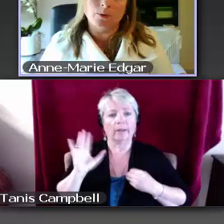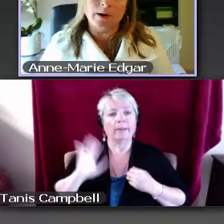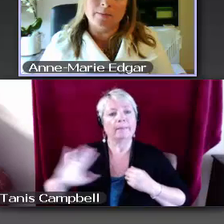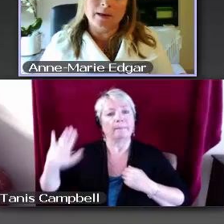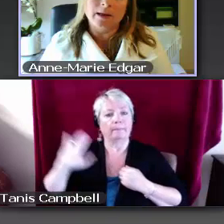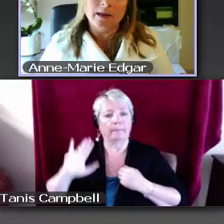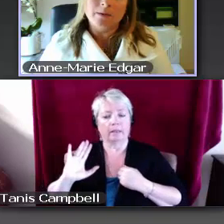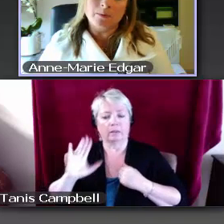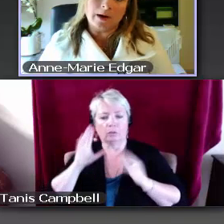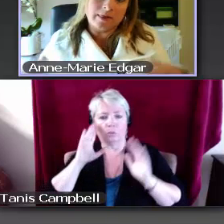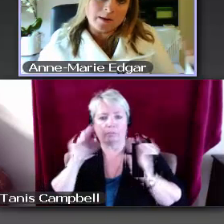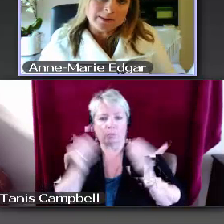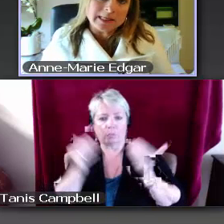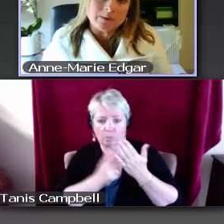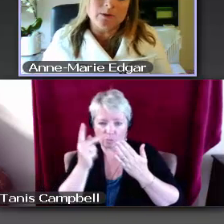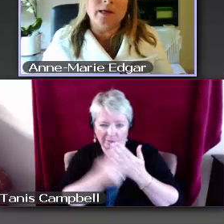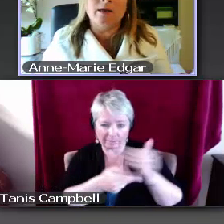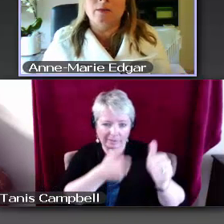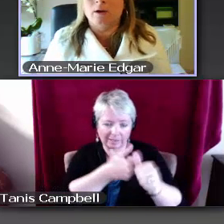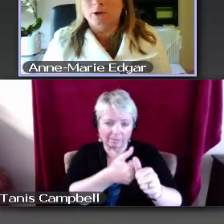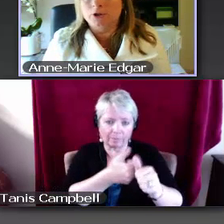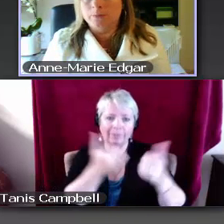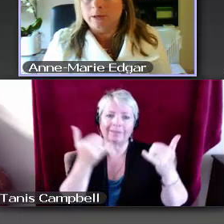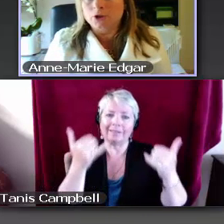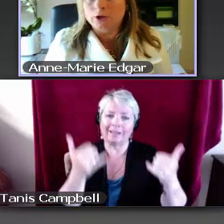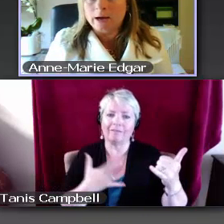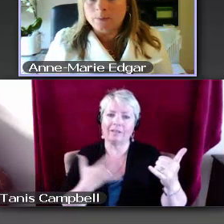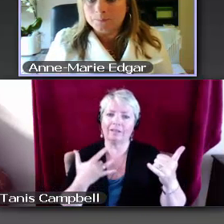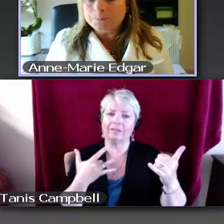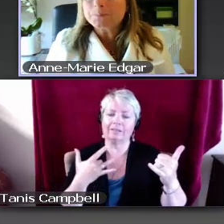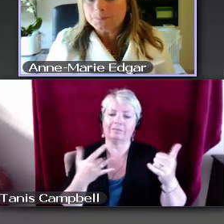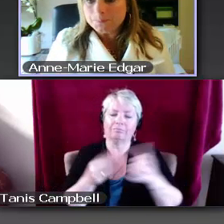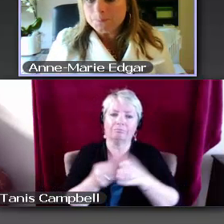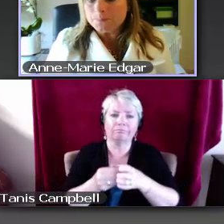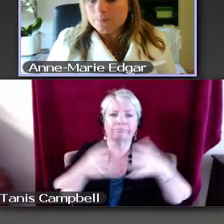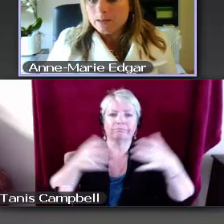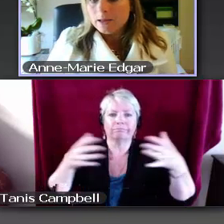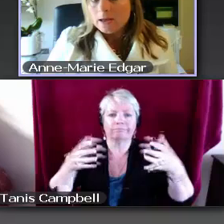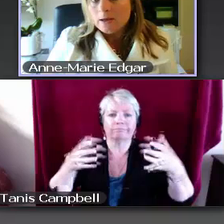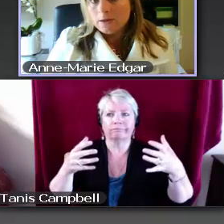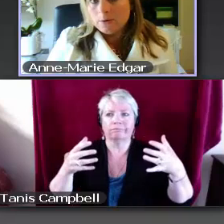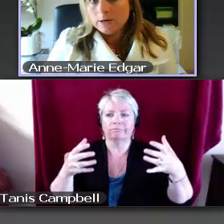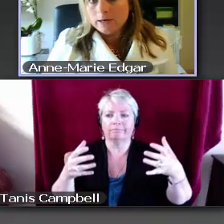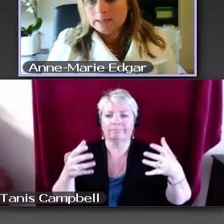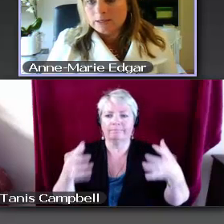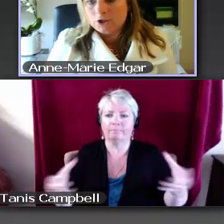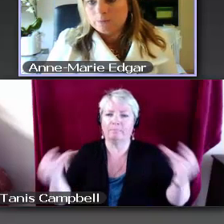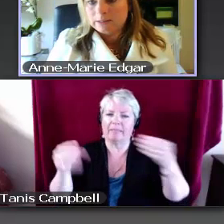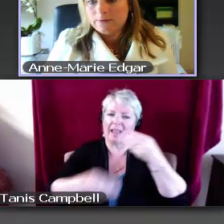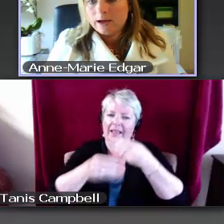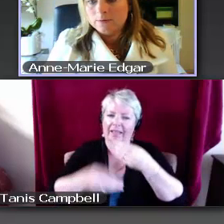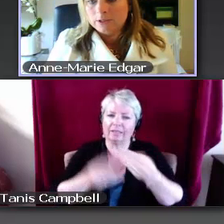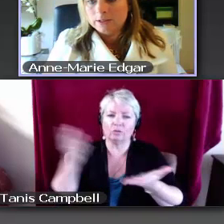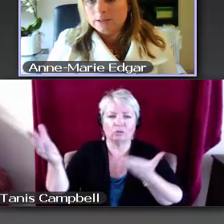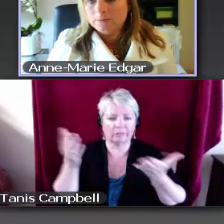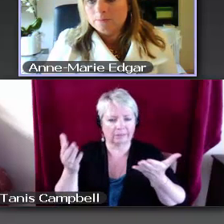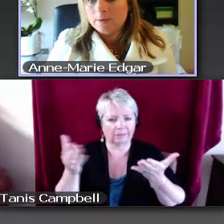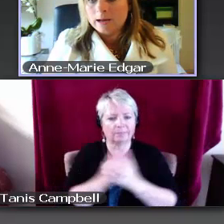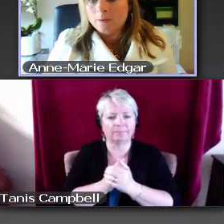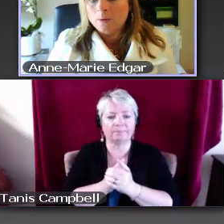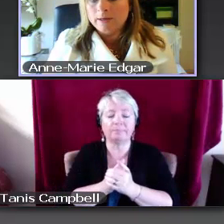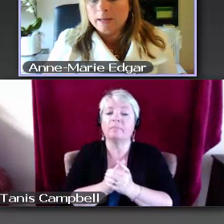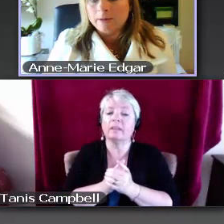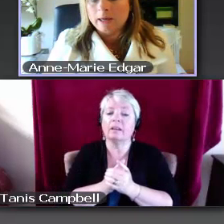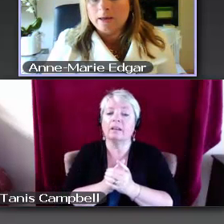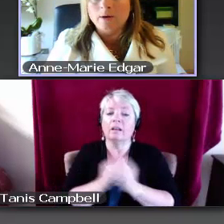in on the programming, but I would say we're looking at the larger picture now. The organization was founded